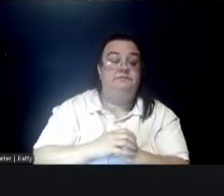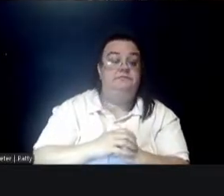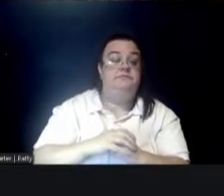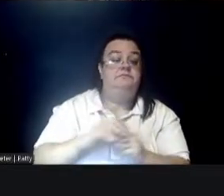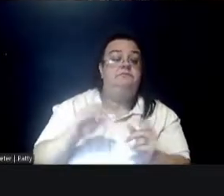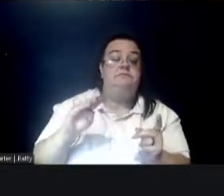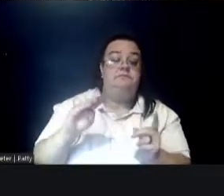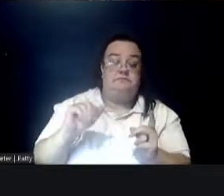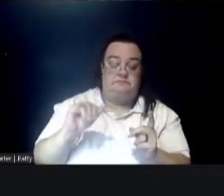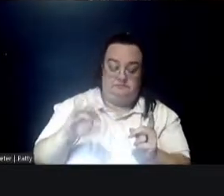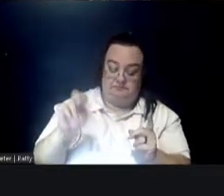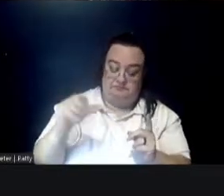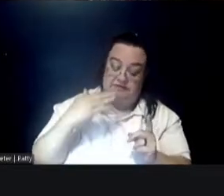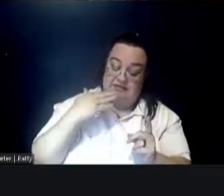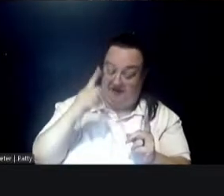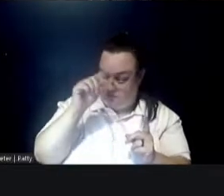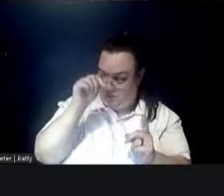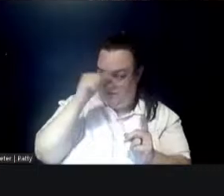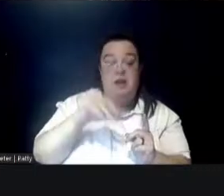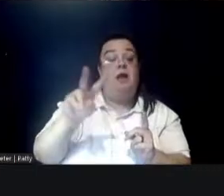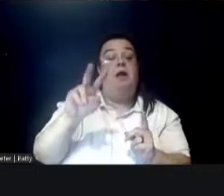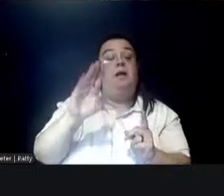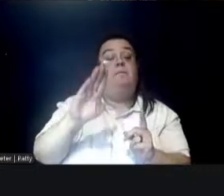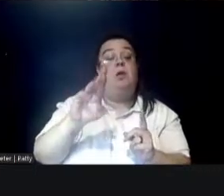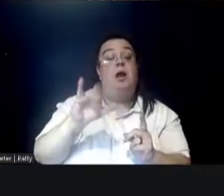Thank you for that reminder. Vice Mayor Briner.